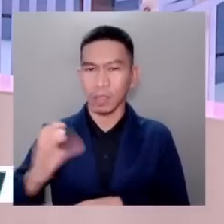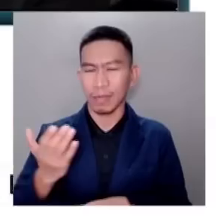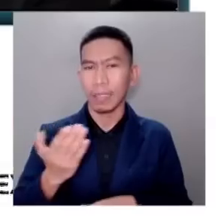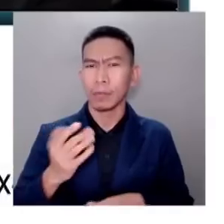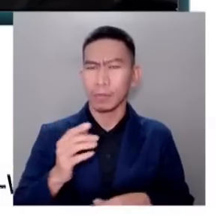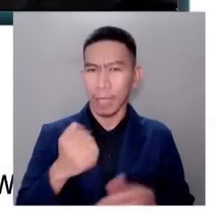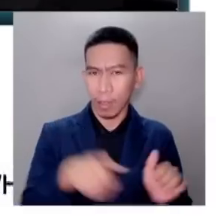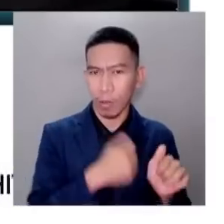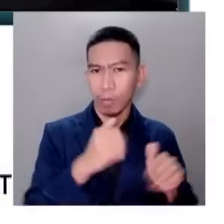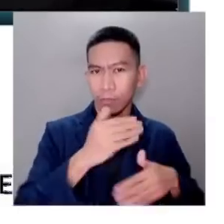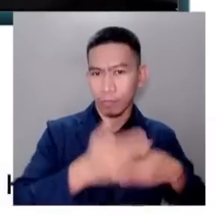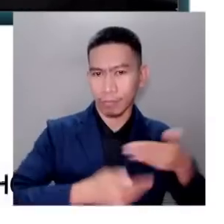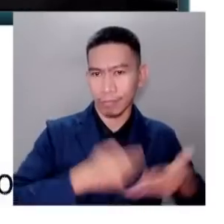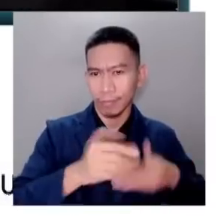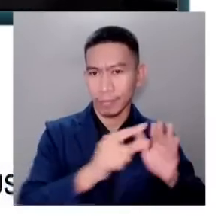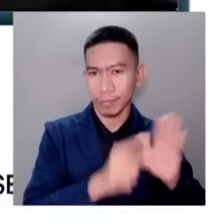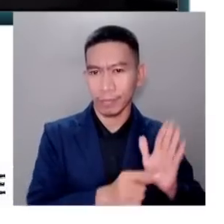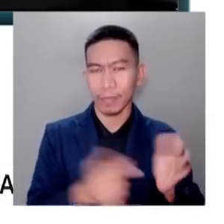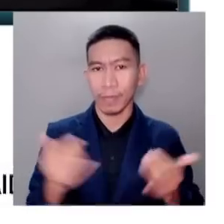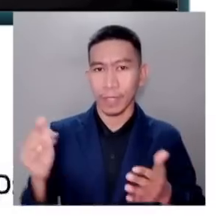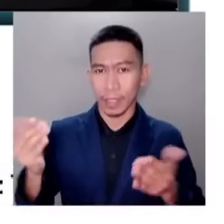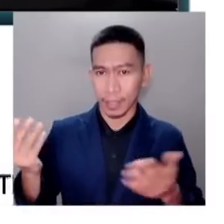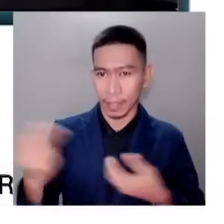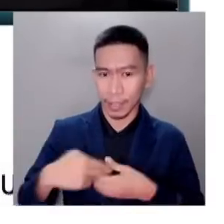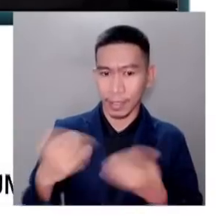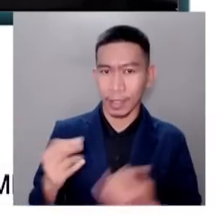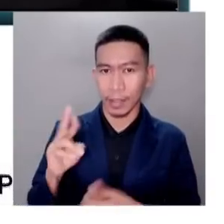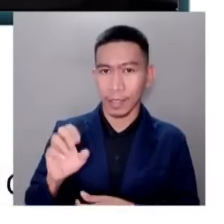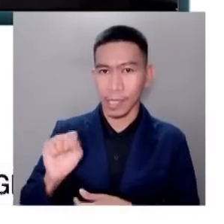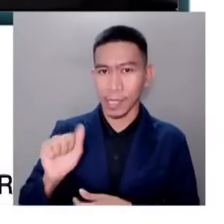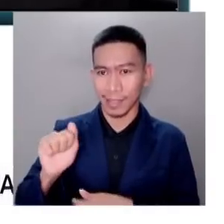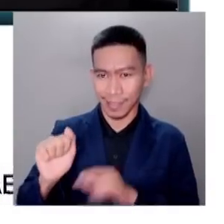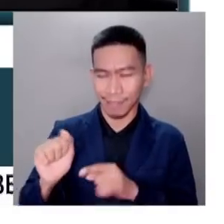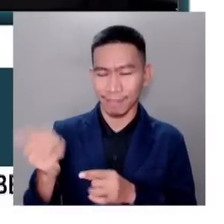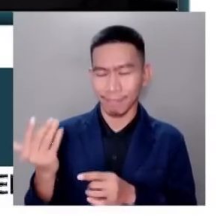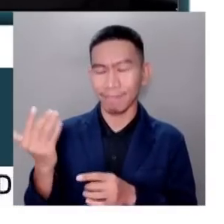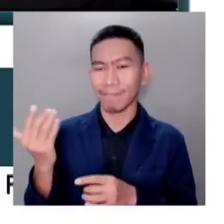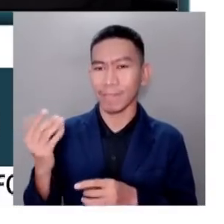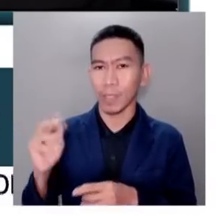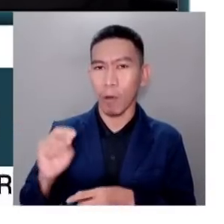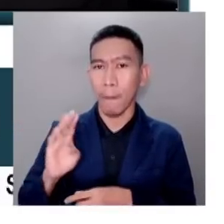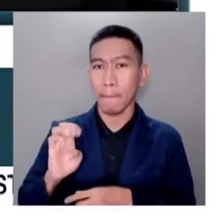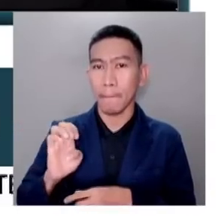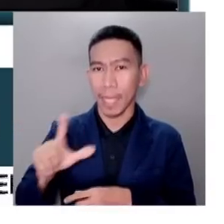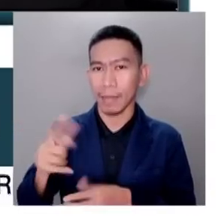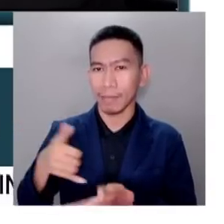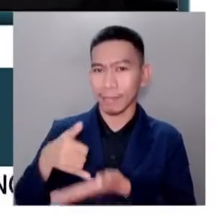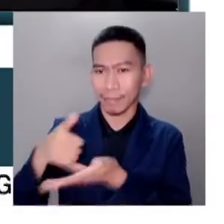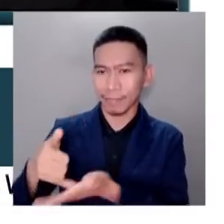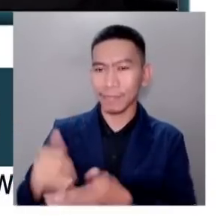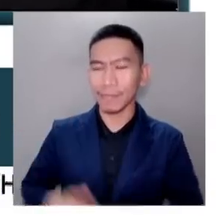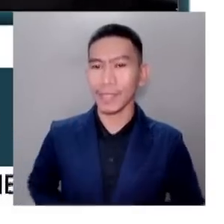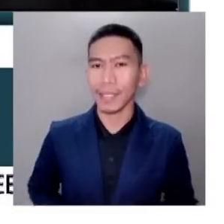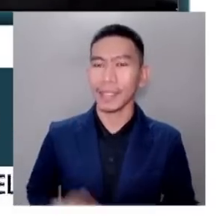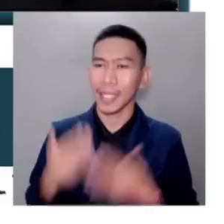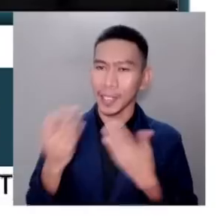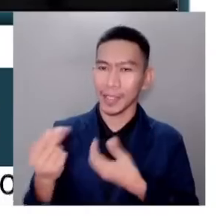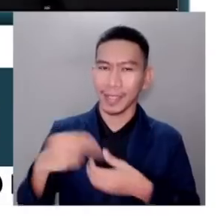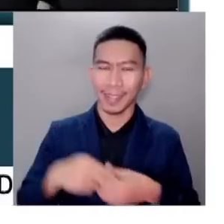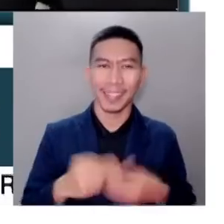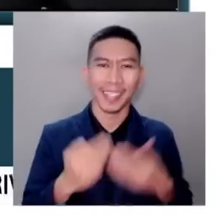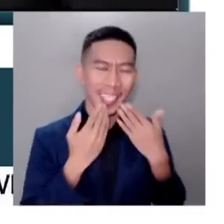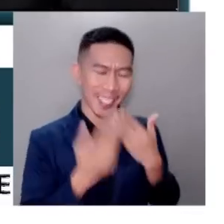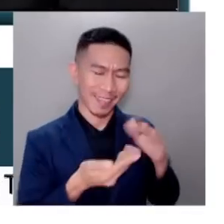Nobel Peace Prize winner Maria Ressa. Maria, good afternoon. Thanks for joining us today. Thanks for having me, Casey. What a day. I know,